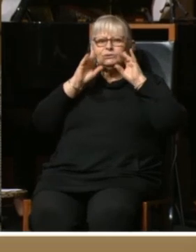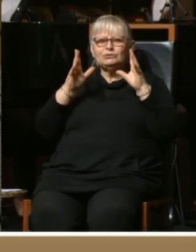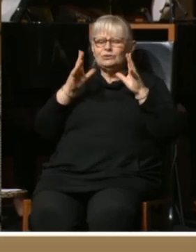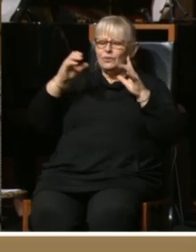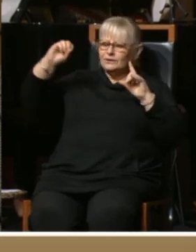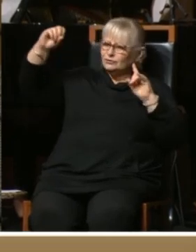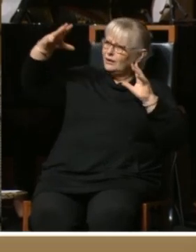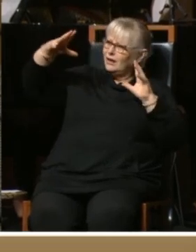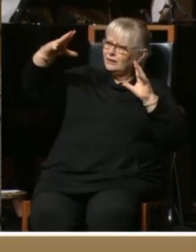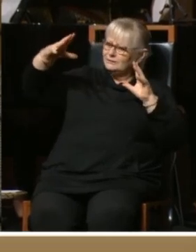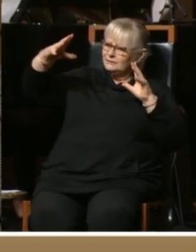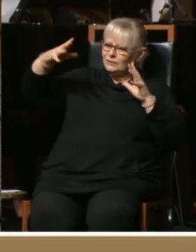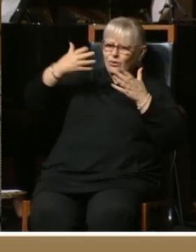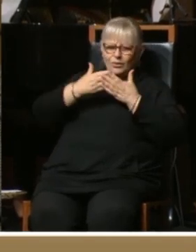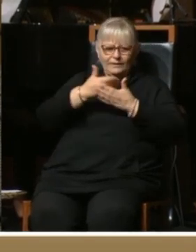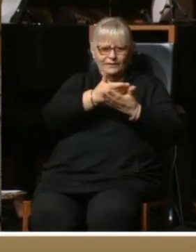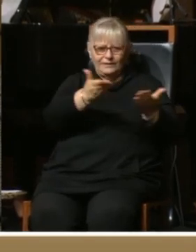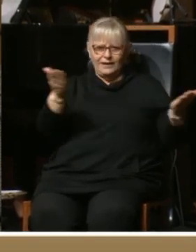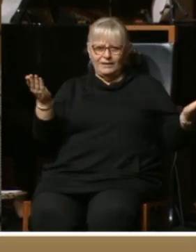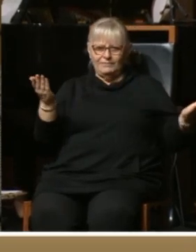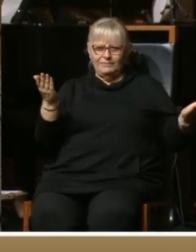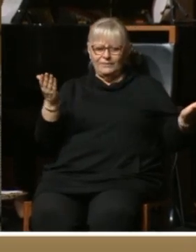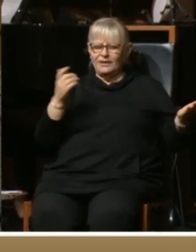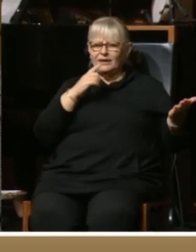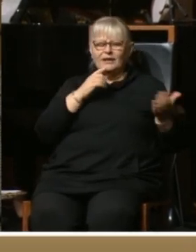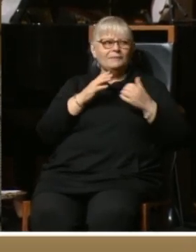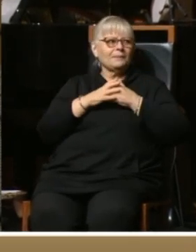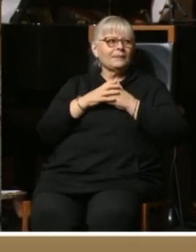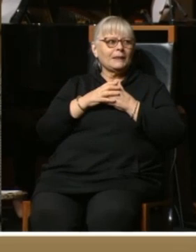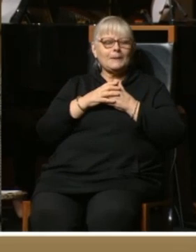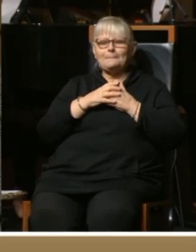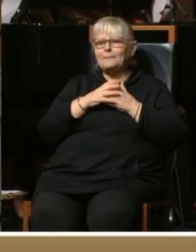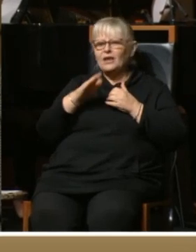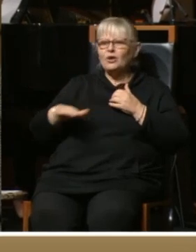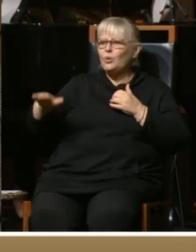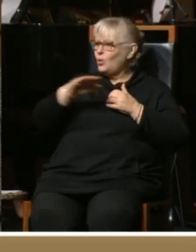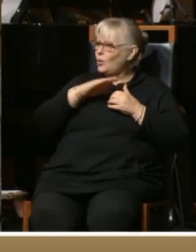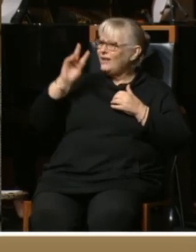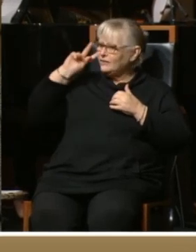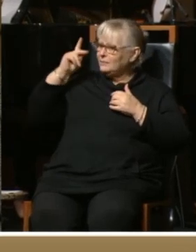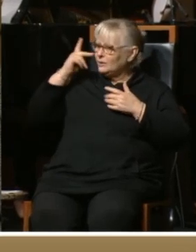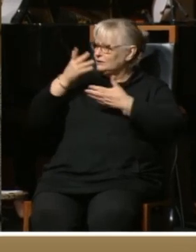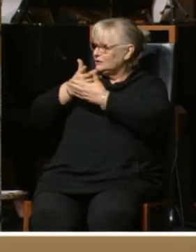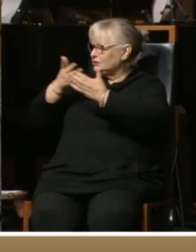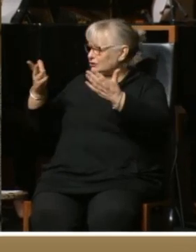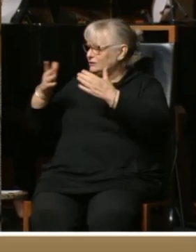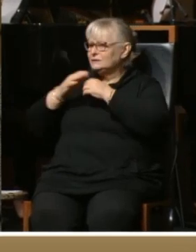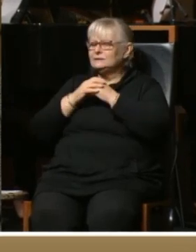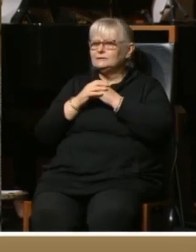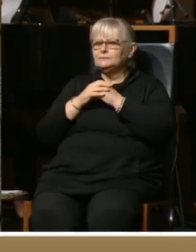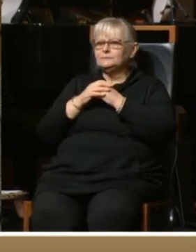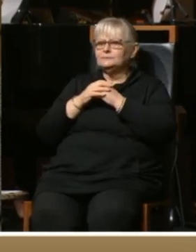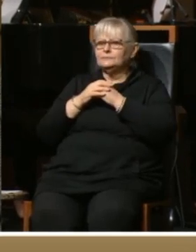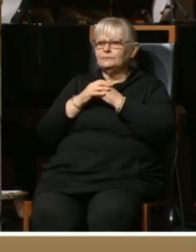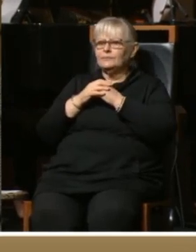light of your countenance upon all of our beloved parliamentarians, striving